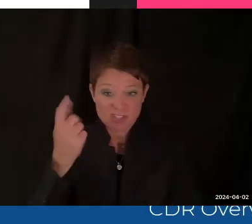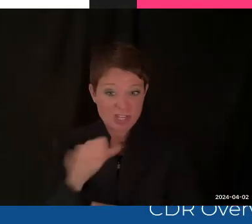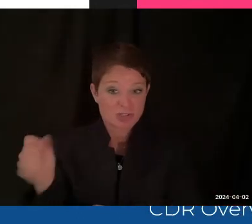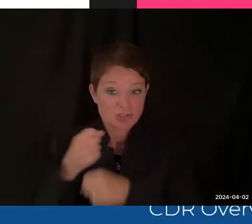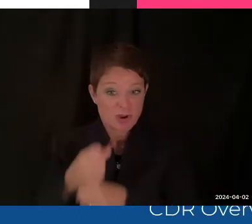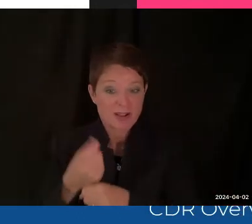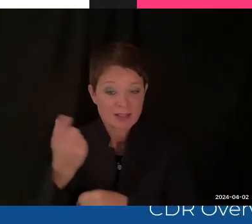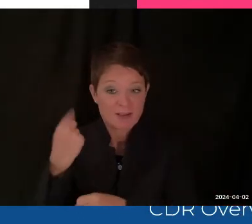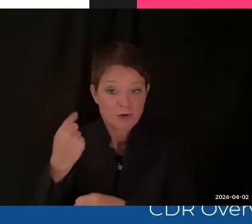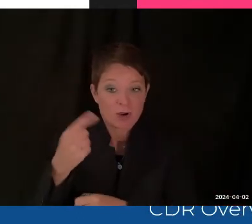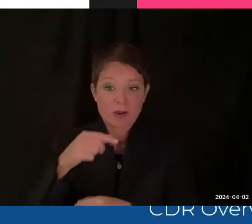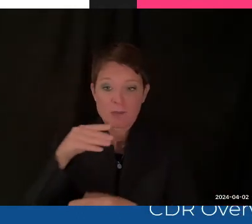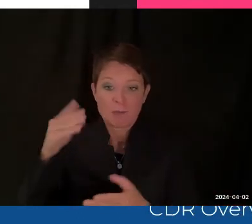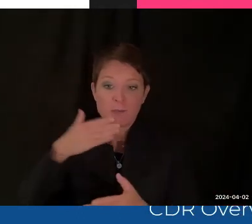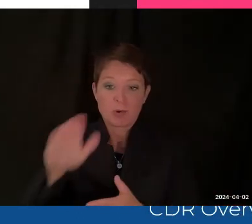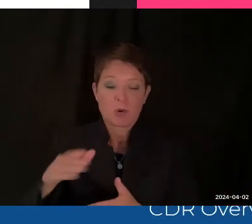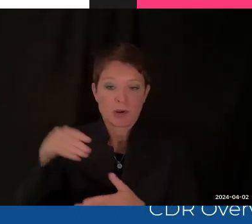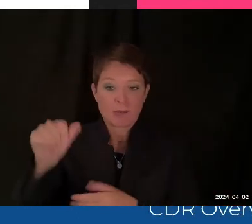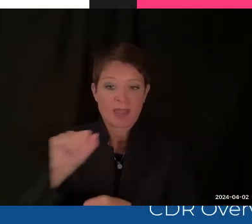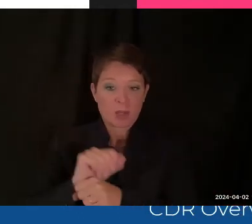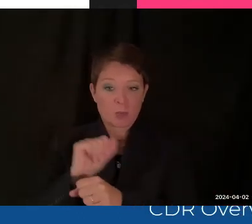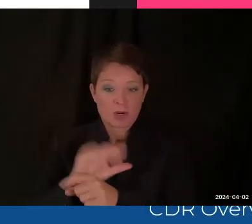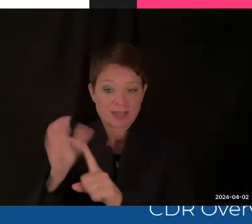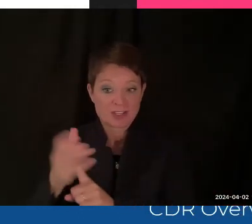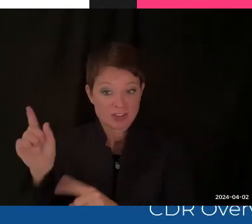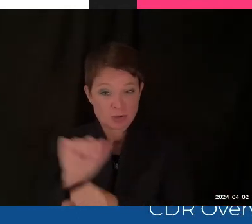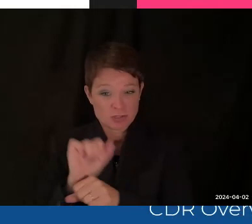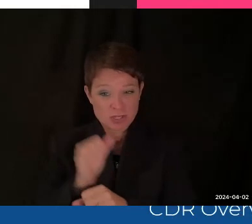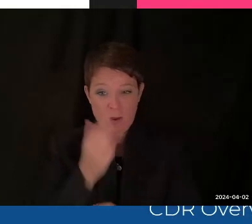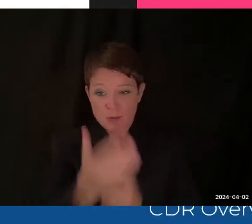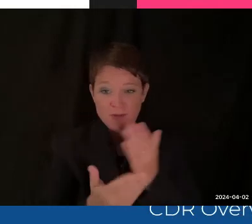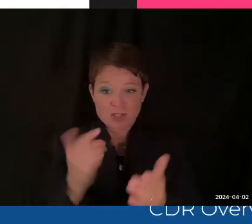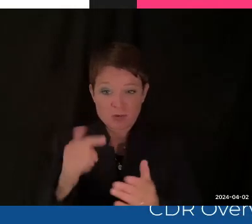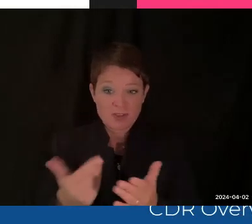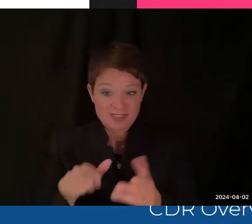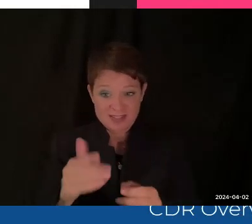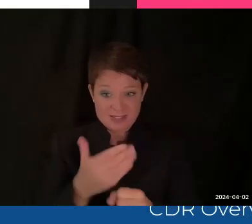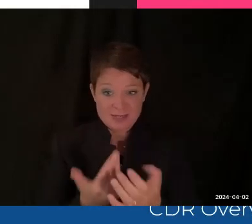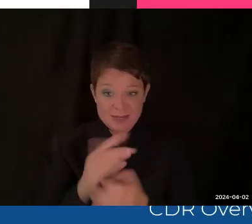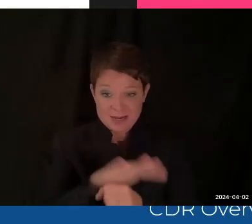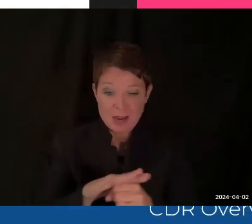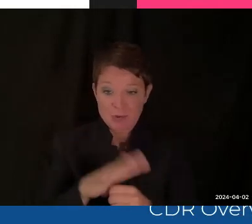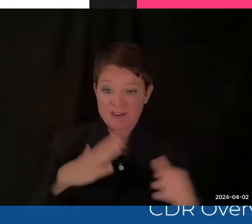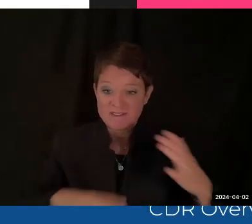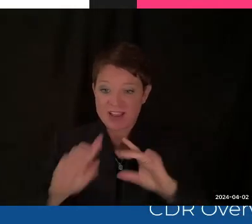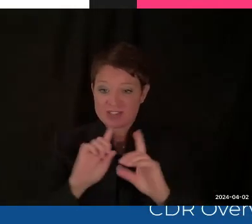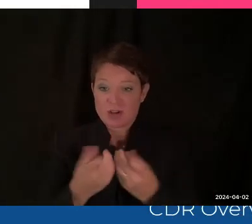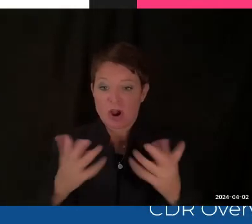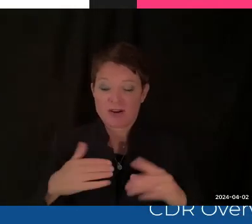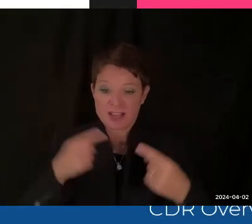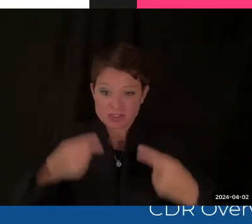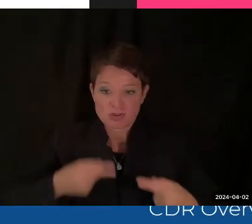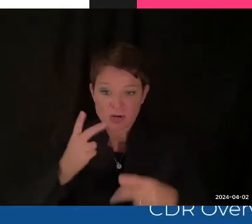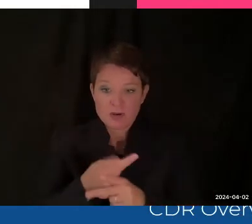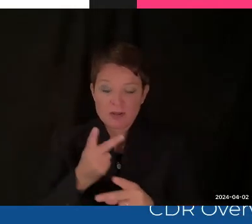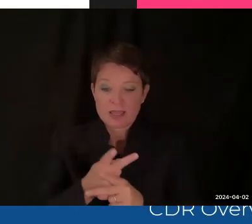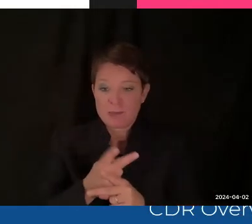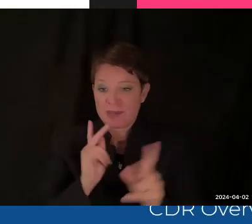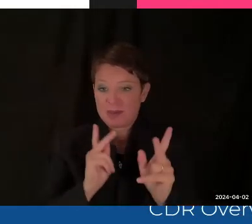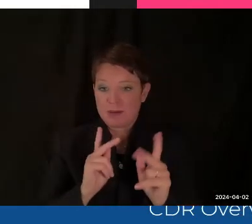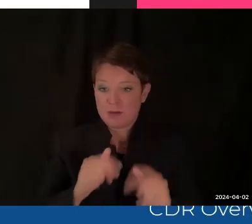month for poor pay and working conditions? Are these the jobs you're proposing for this neighborhood? Fashion District already has trouble keeping